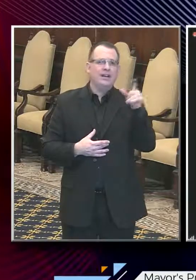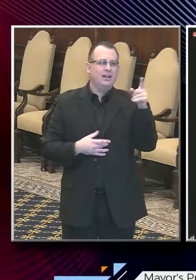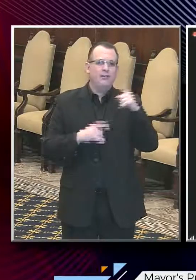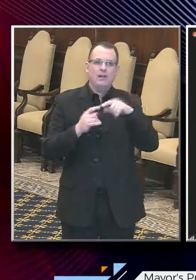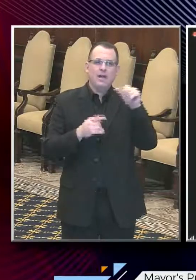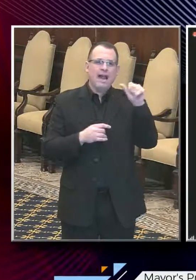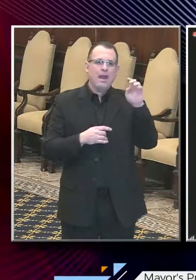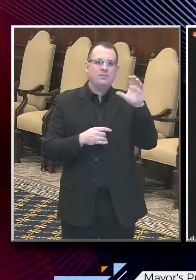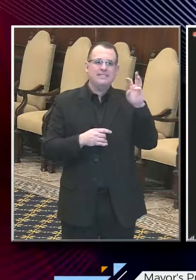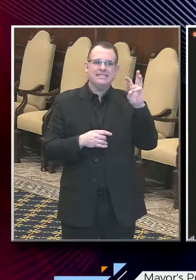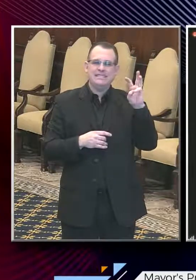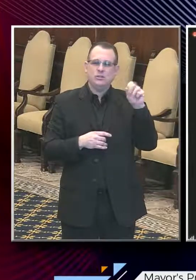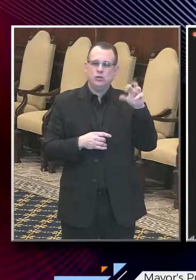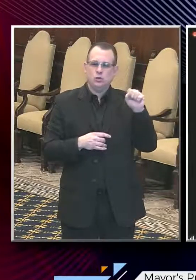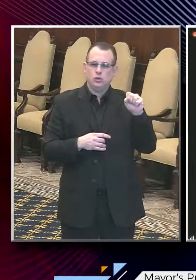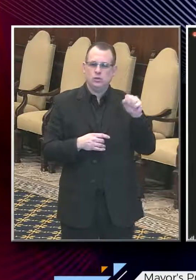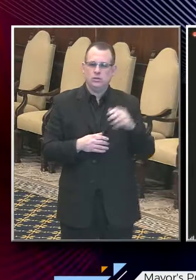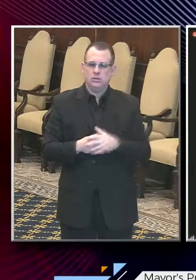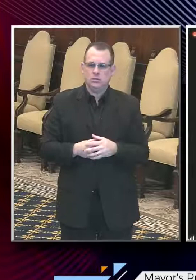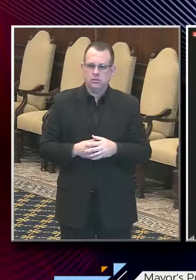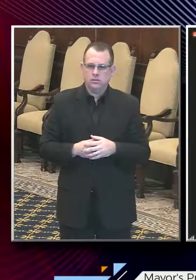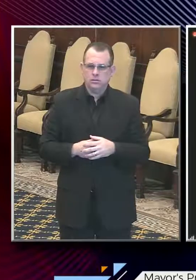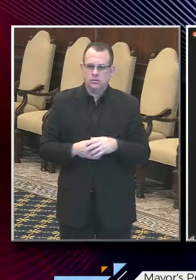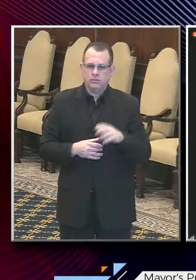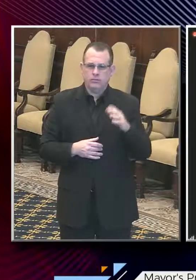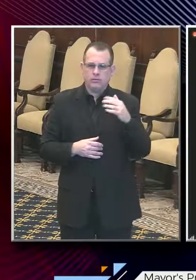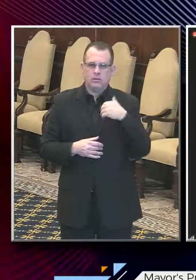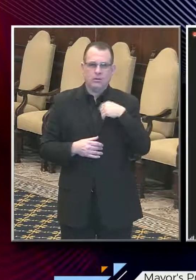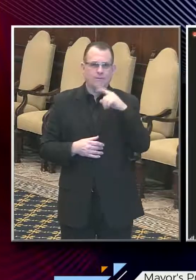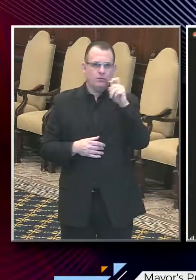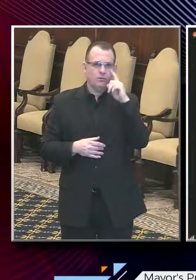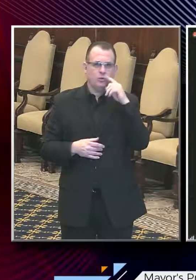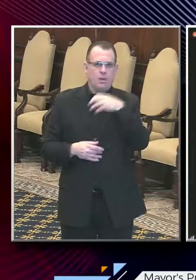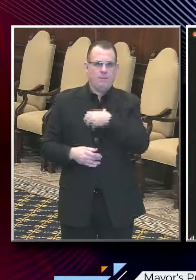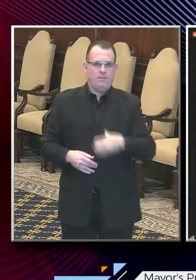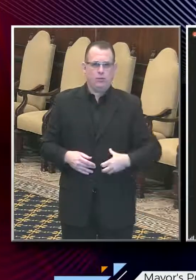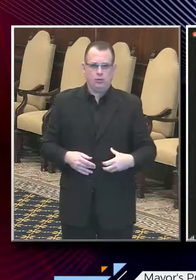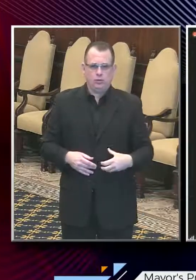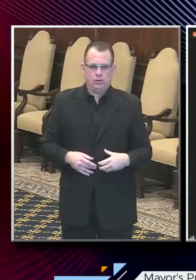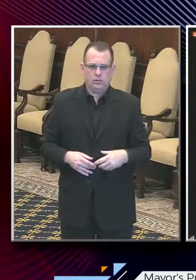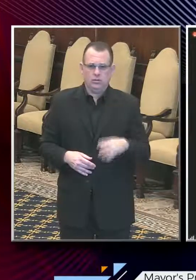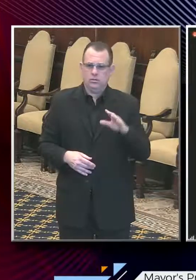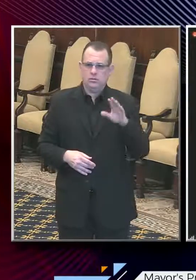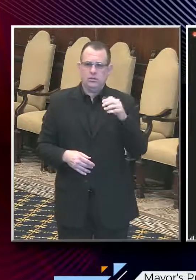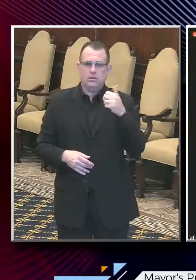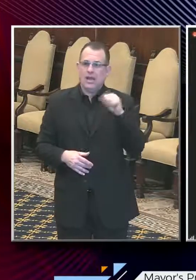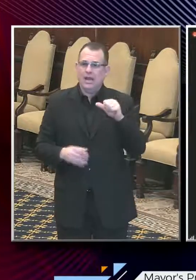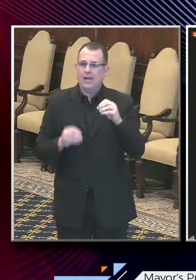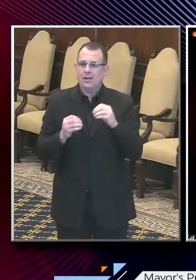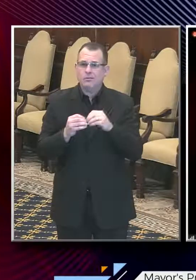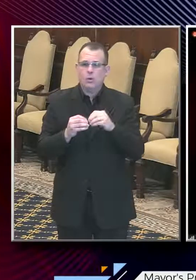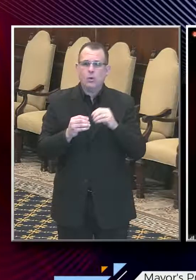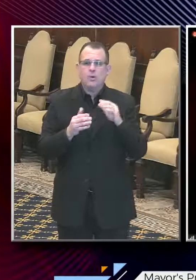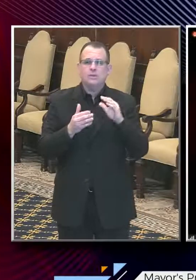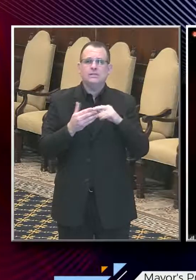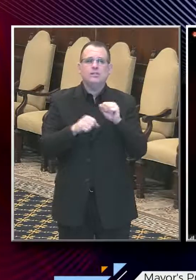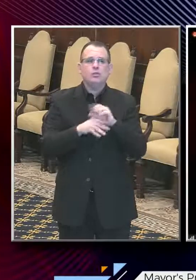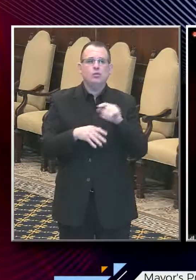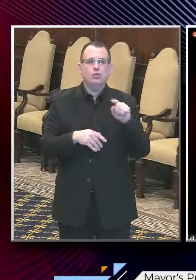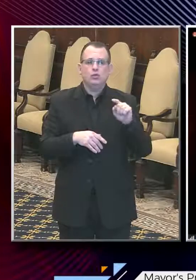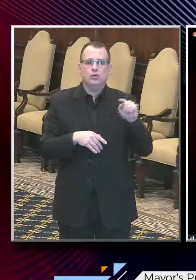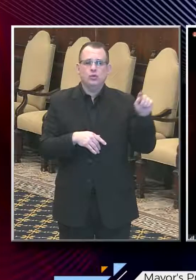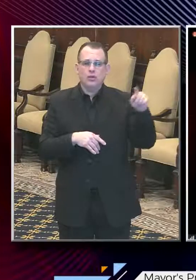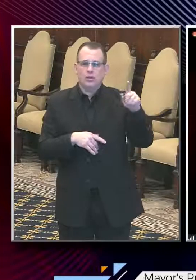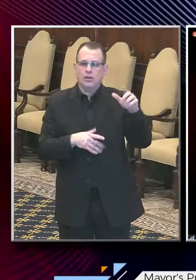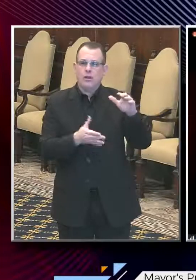Okay, thank you so much. My question, I guess, is maybe for the mayor. Has there been any furloughs with city employees? No.